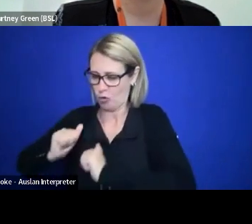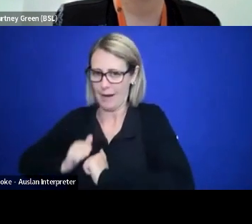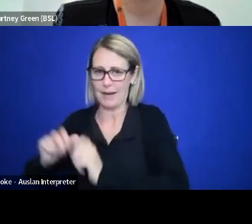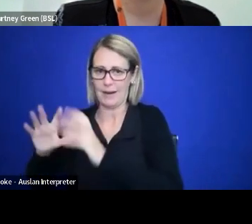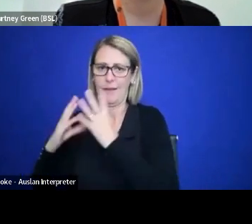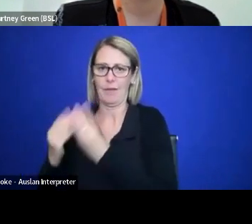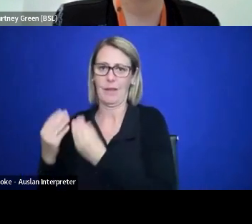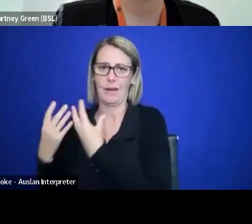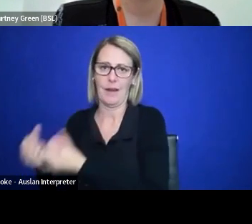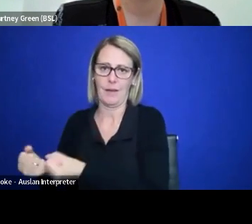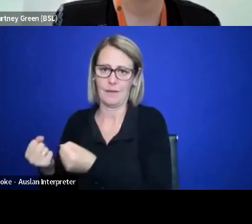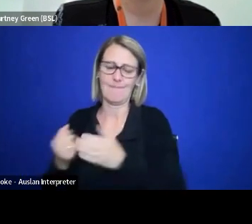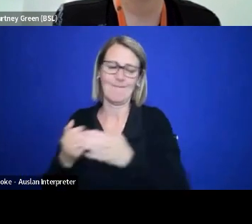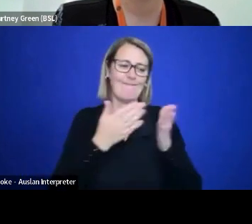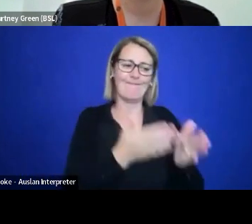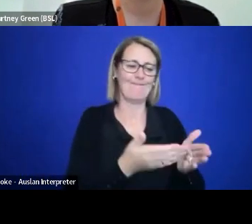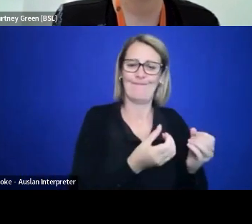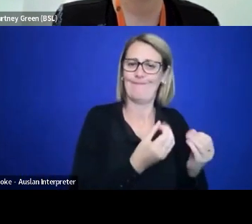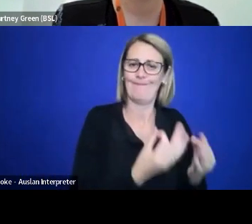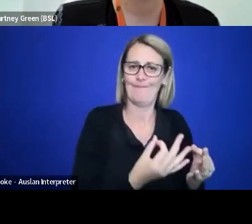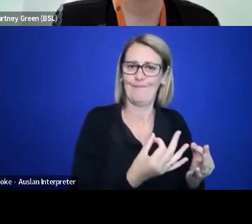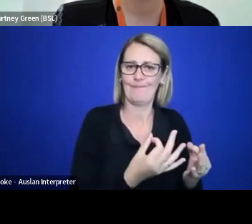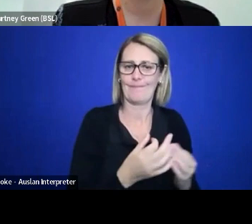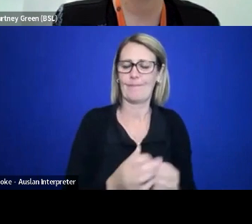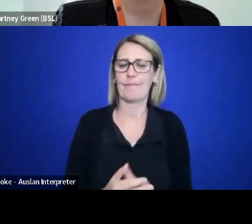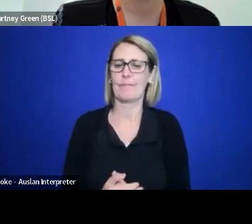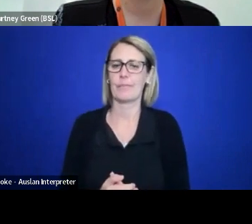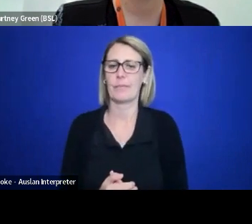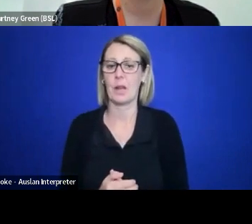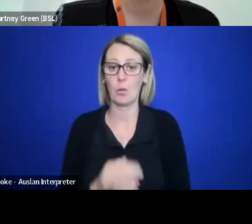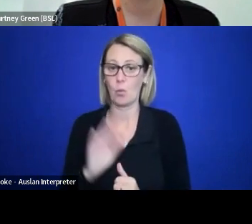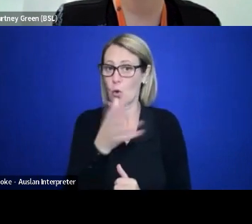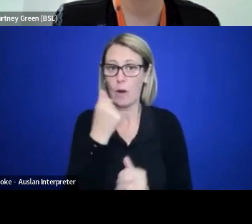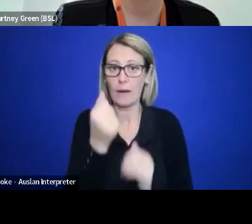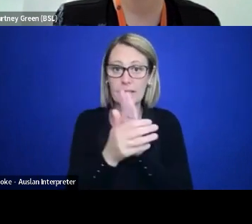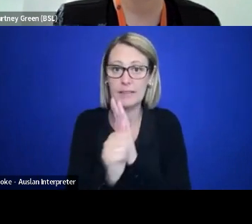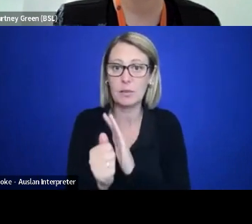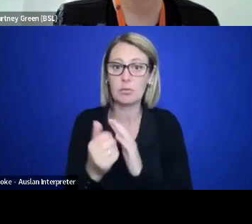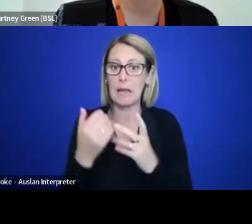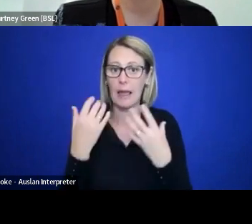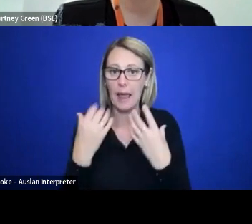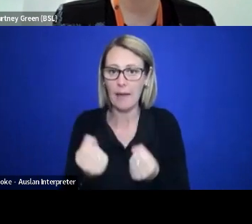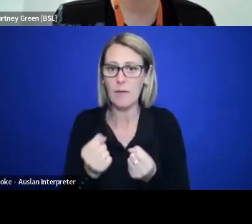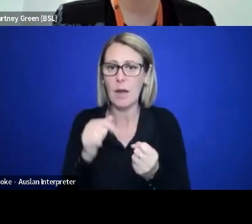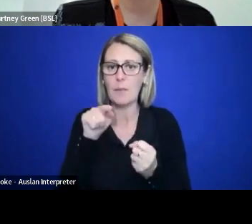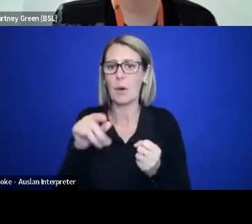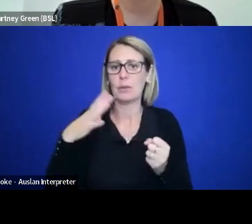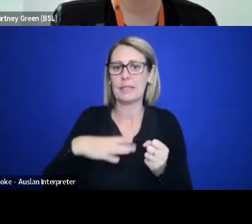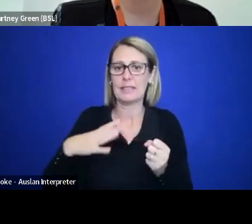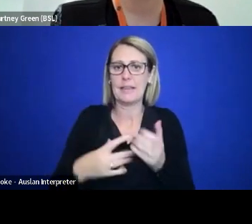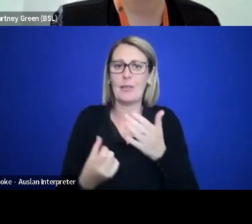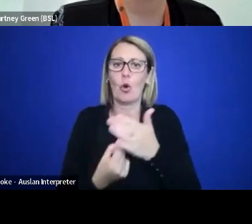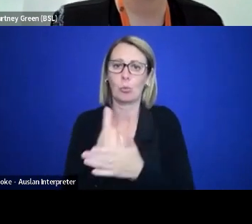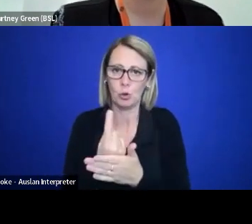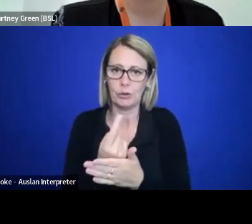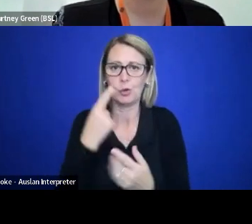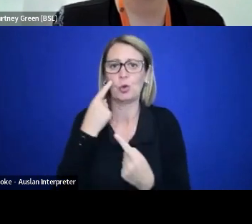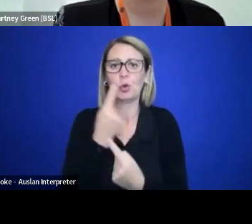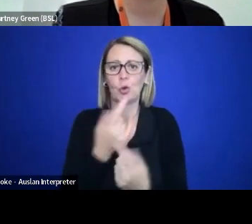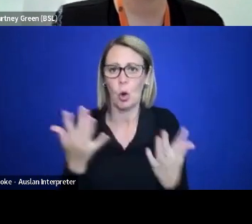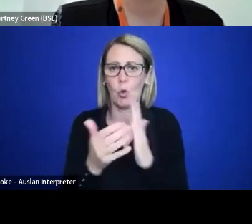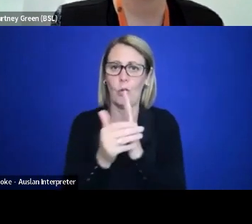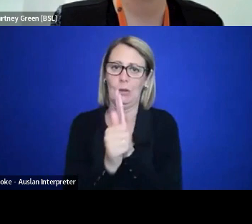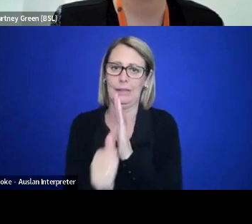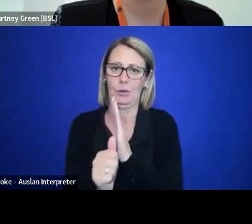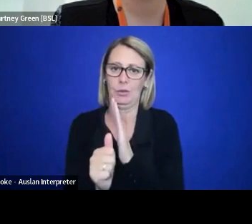and because I can say that we all have skills, we all have talents. We just need opportunities to show this. So I was